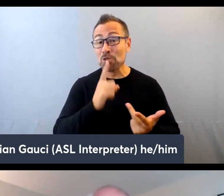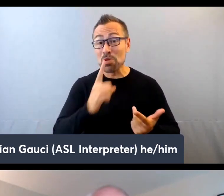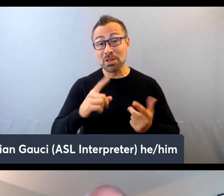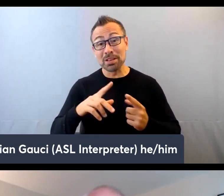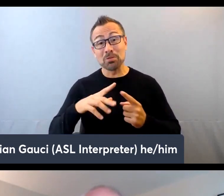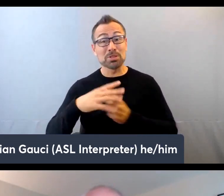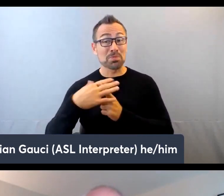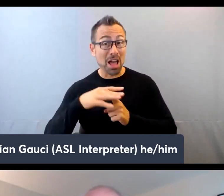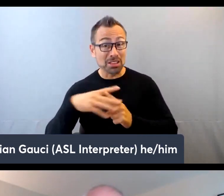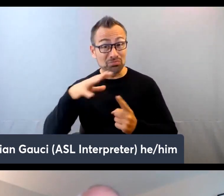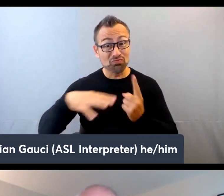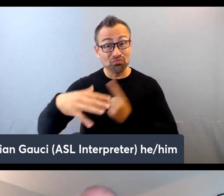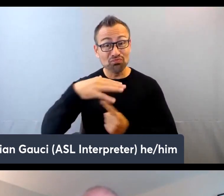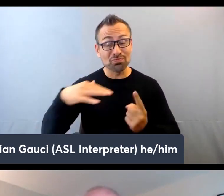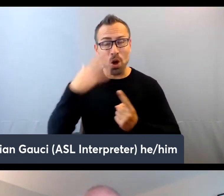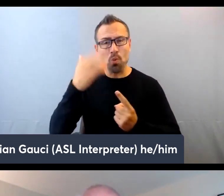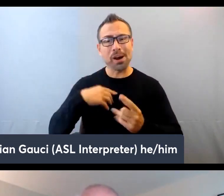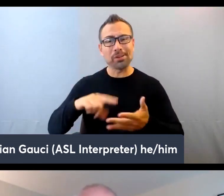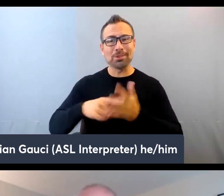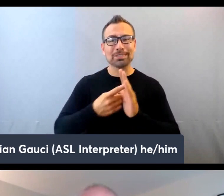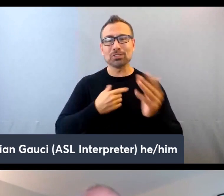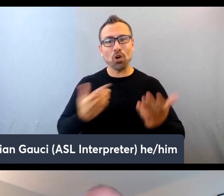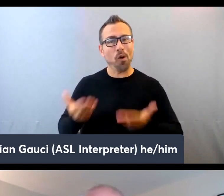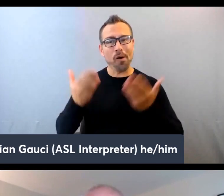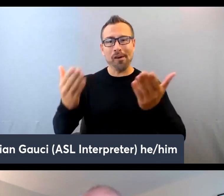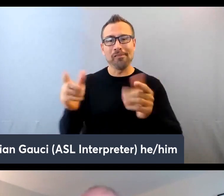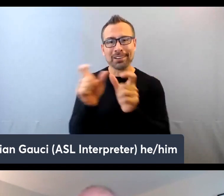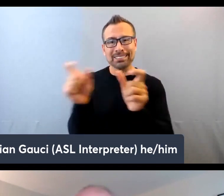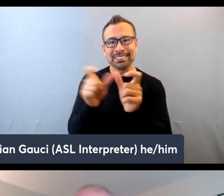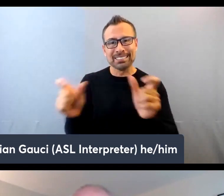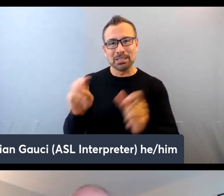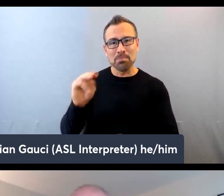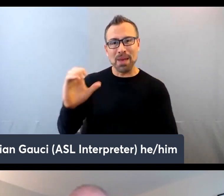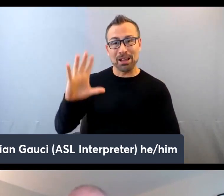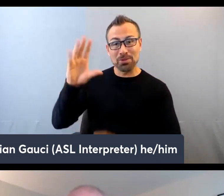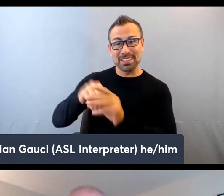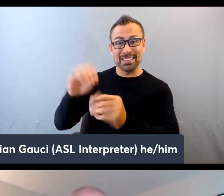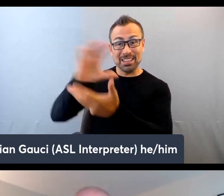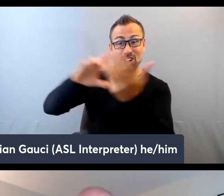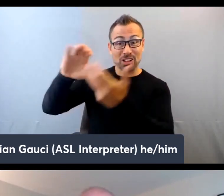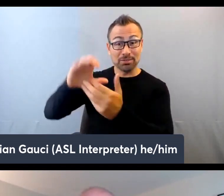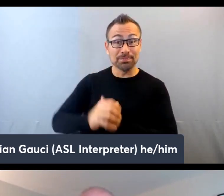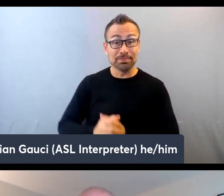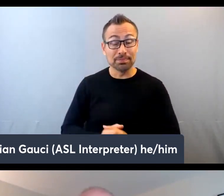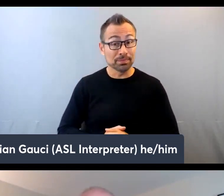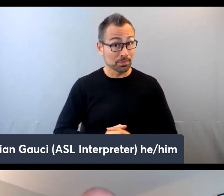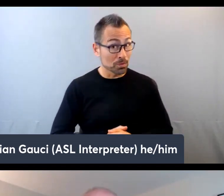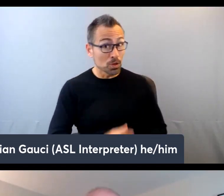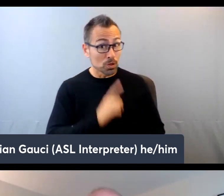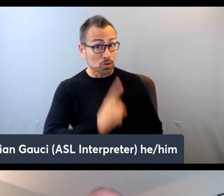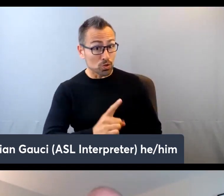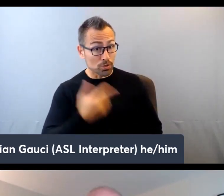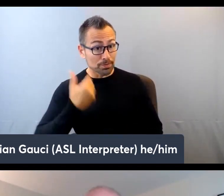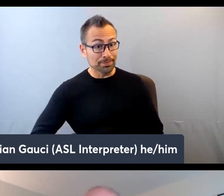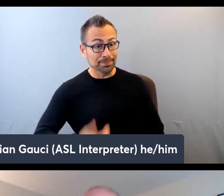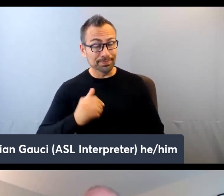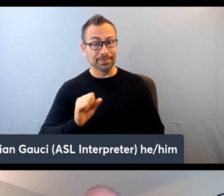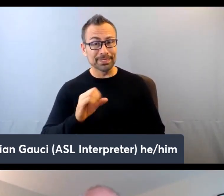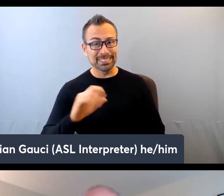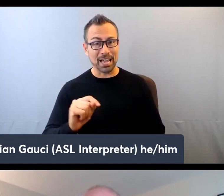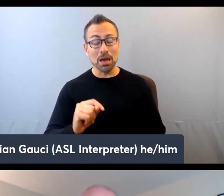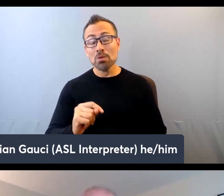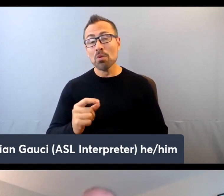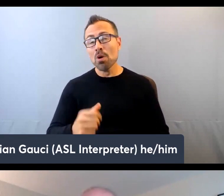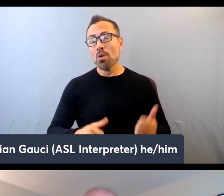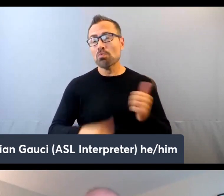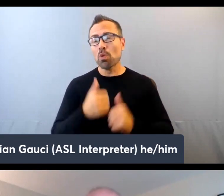offering Mac instances in the cloud in the first place? Sure, absolutely. And so, I will say that 90% of our roadmap is driven by customers,